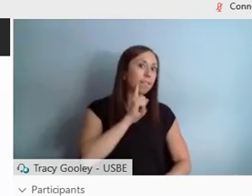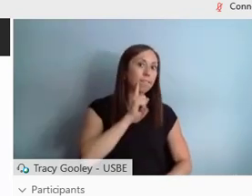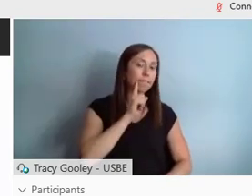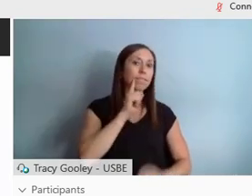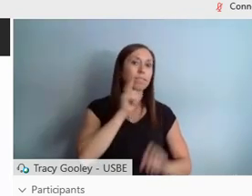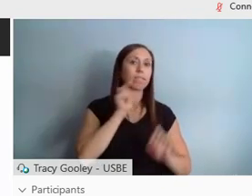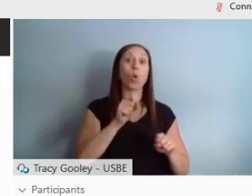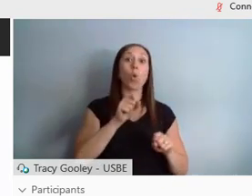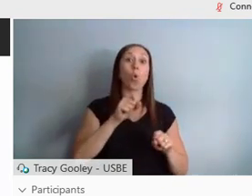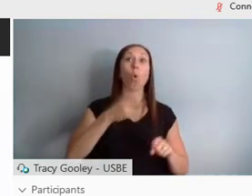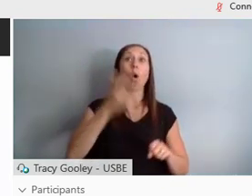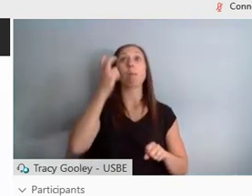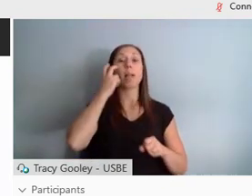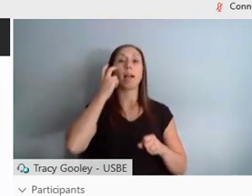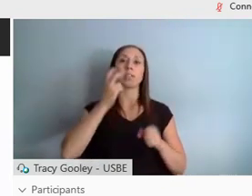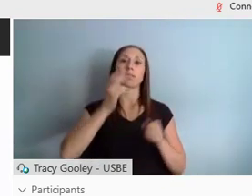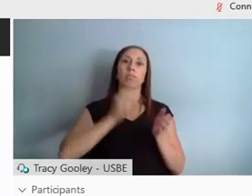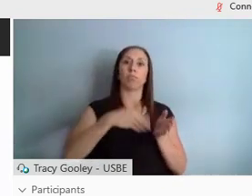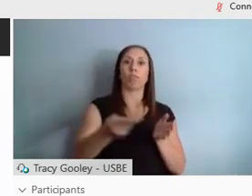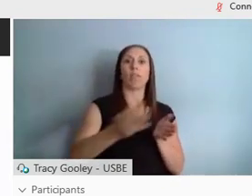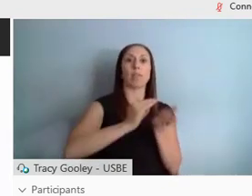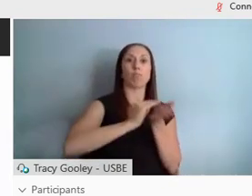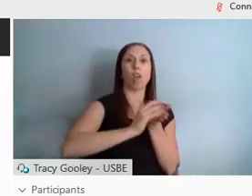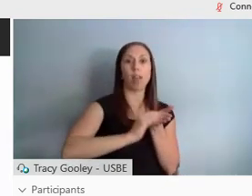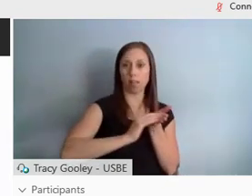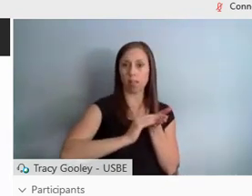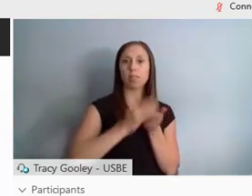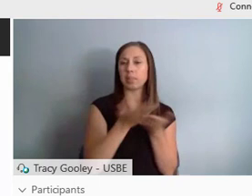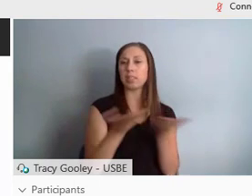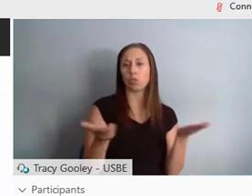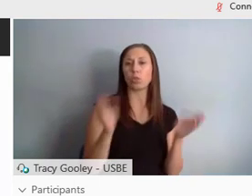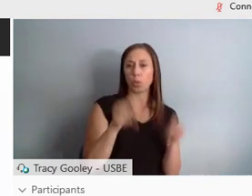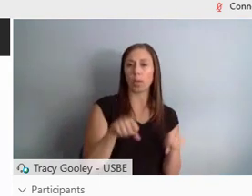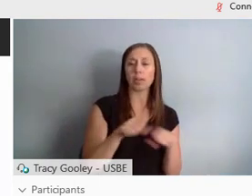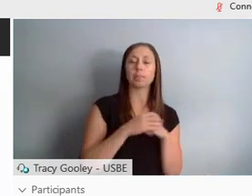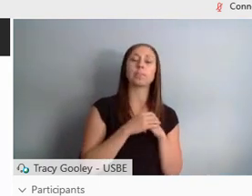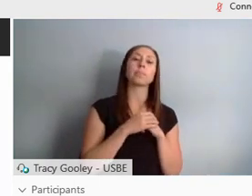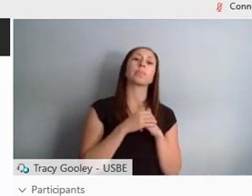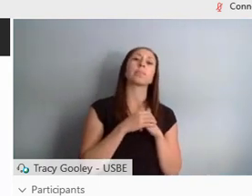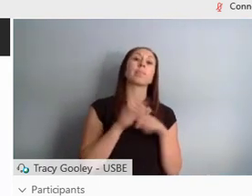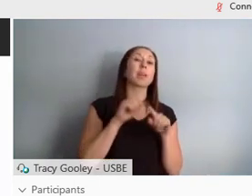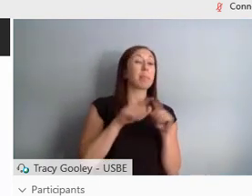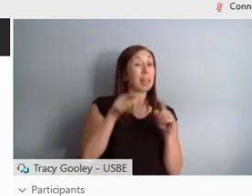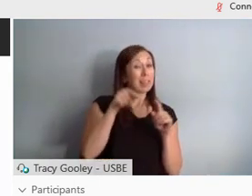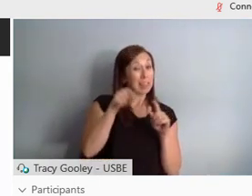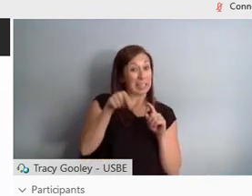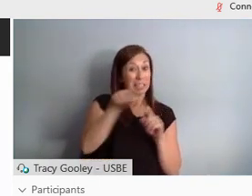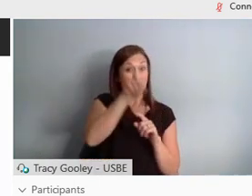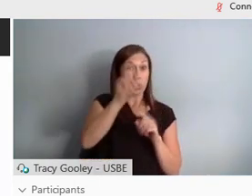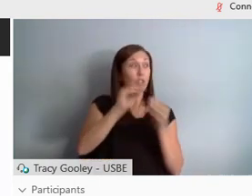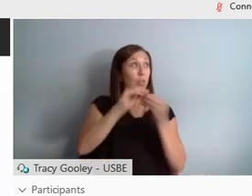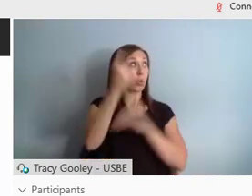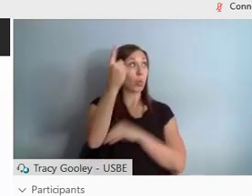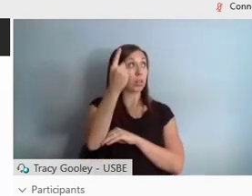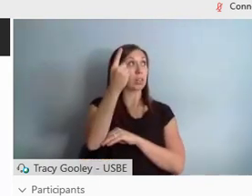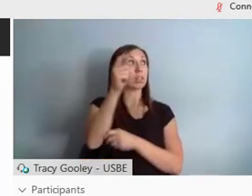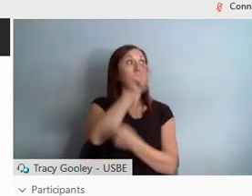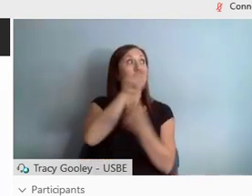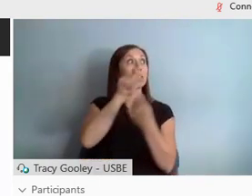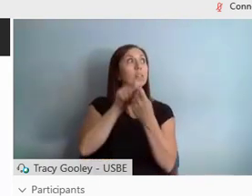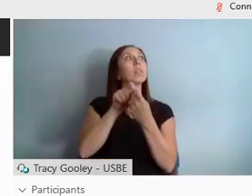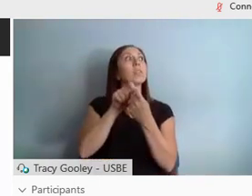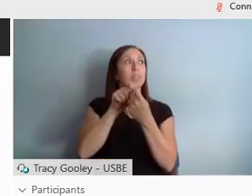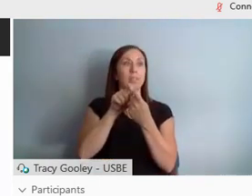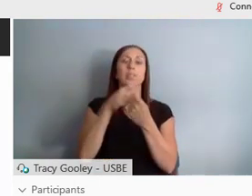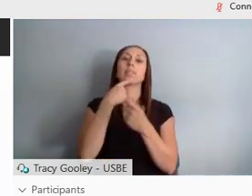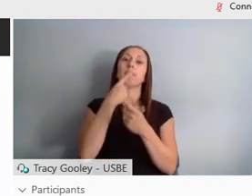or Braille materials for those students who have visual impairments. But this specific question gives an